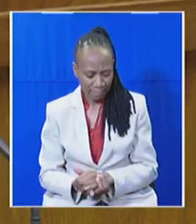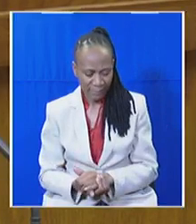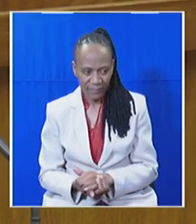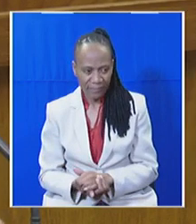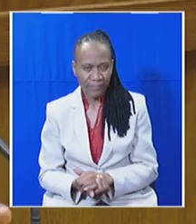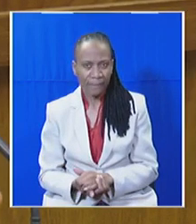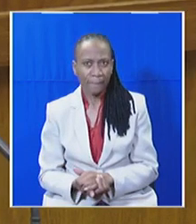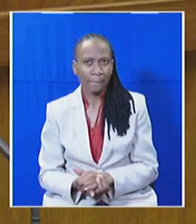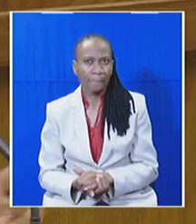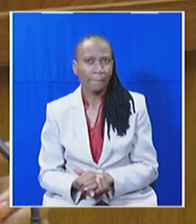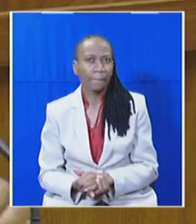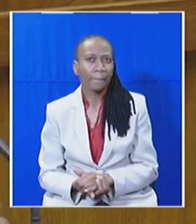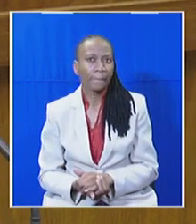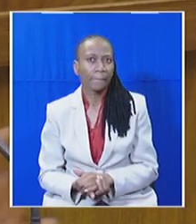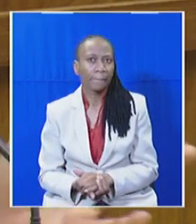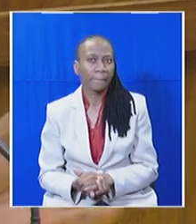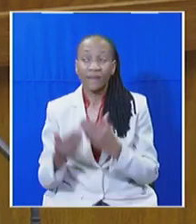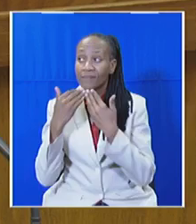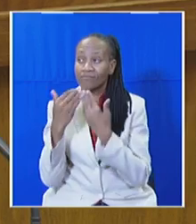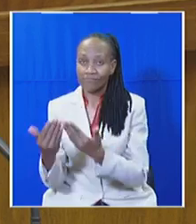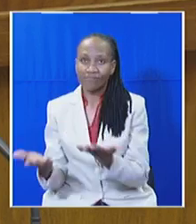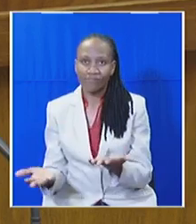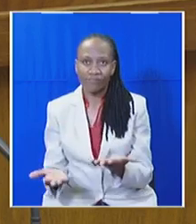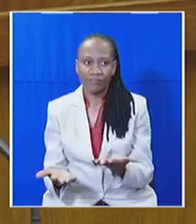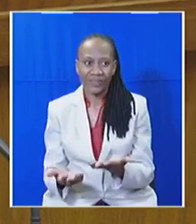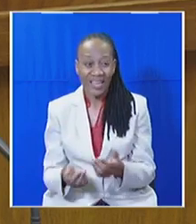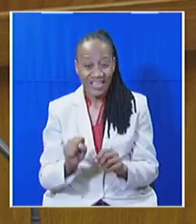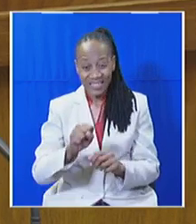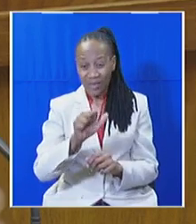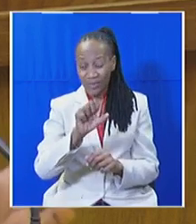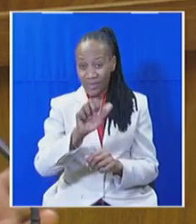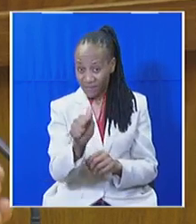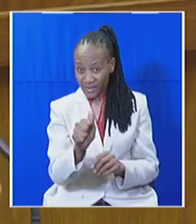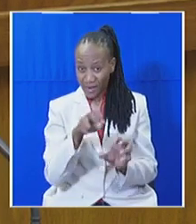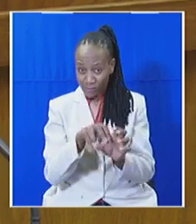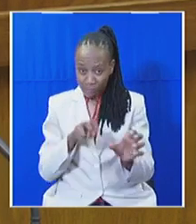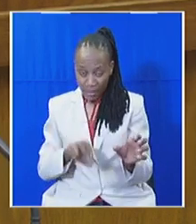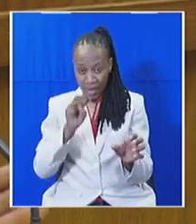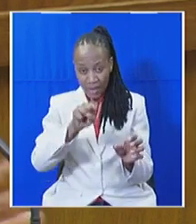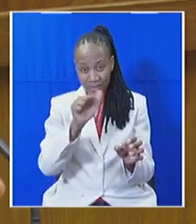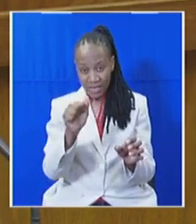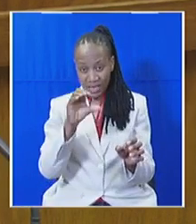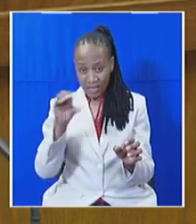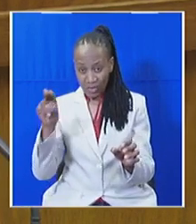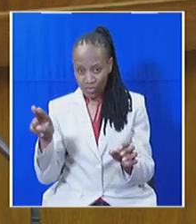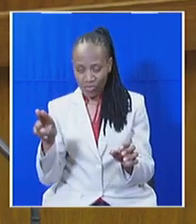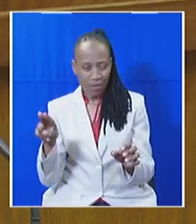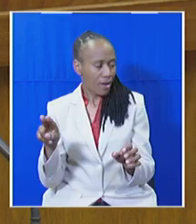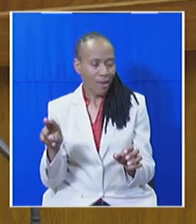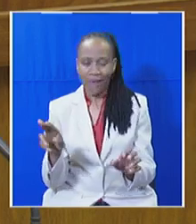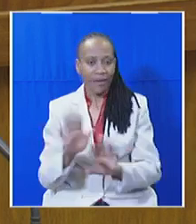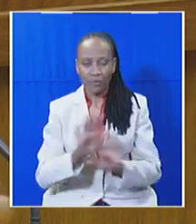Speaker. There is nothing like South Africa moving out of SACCO. If that has been rumored, it is just an empty